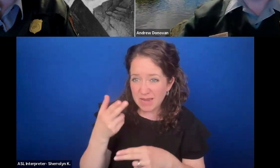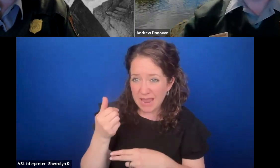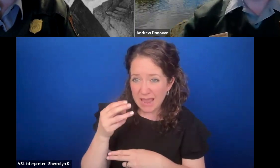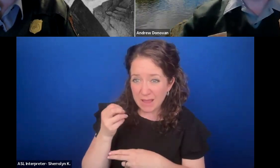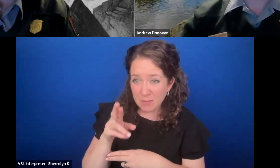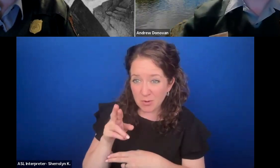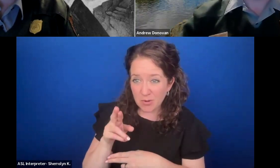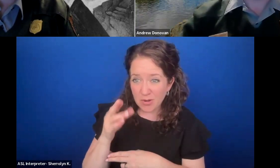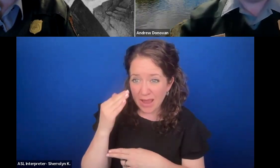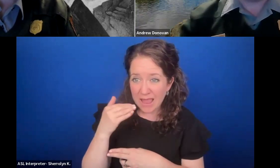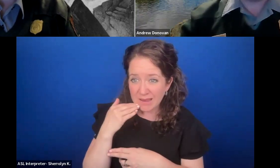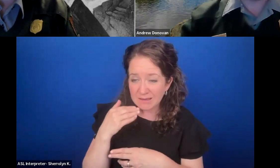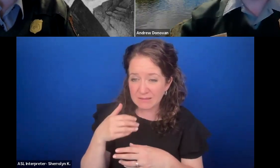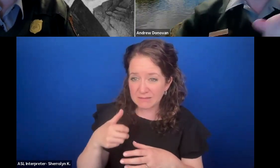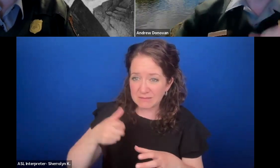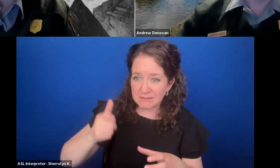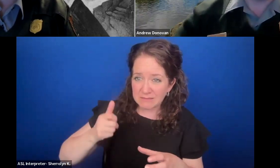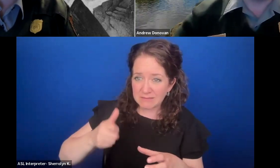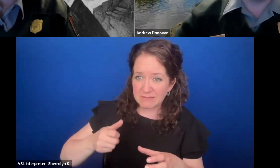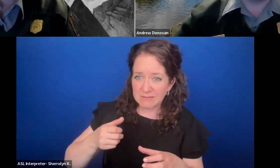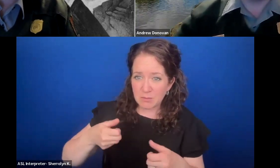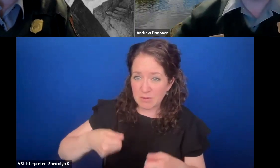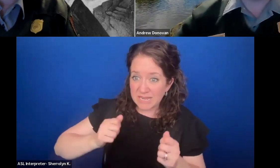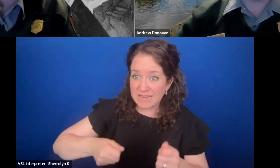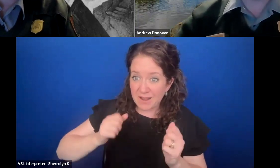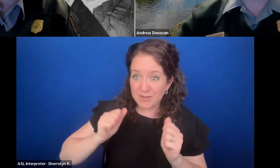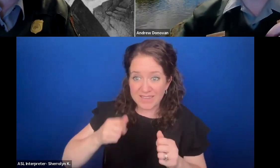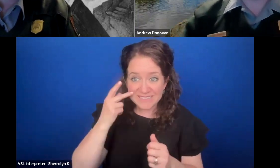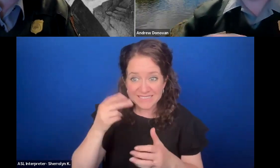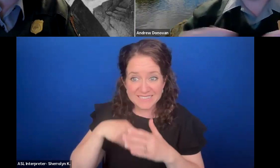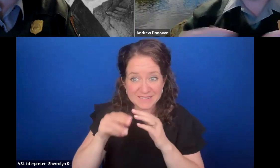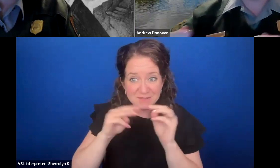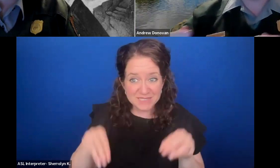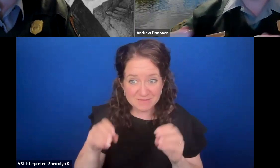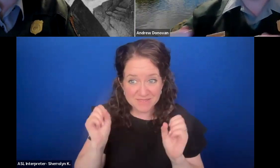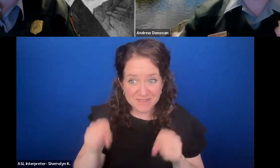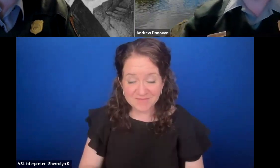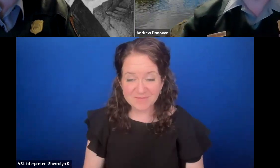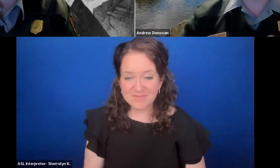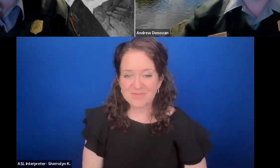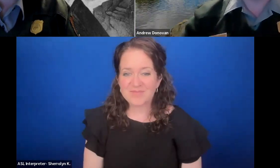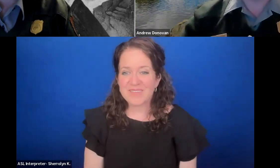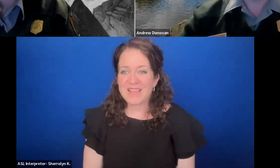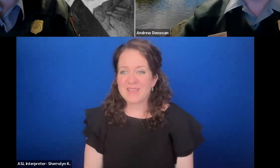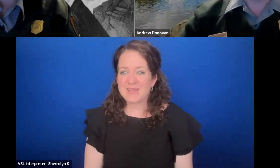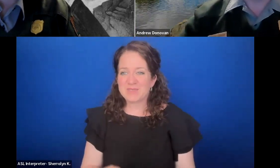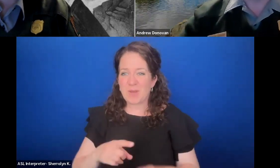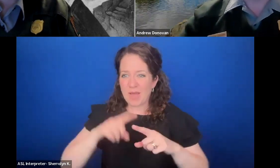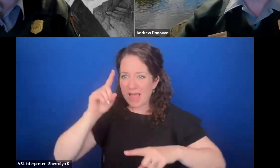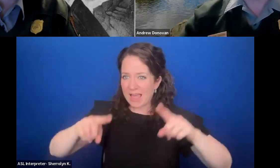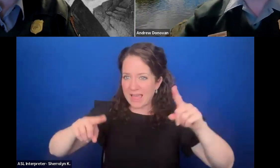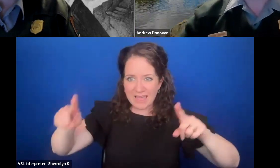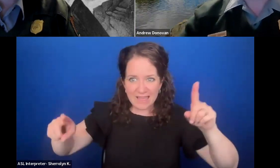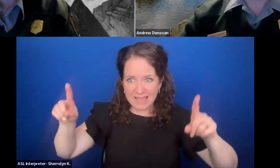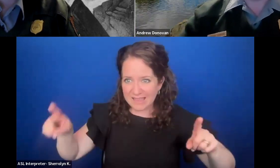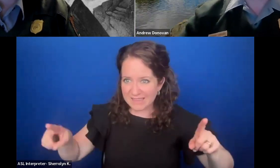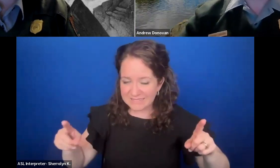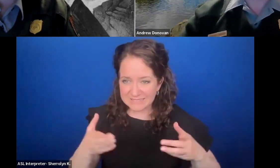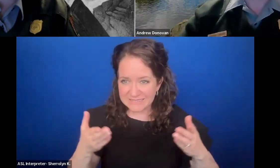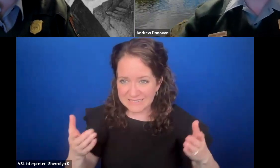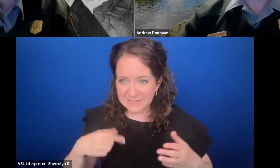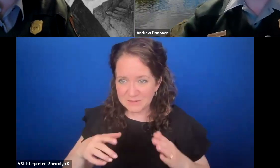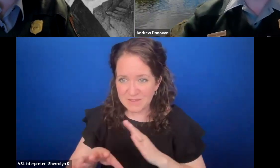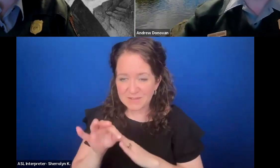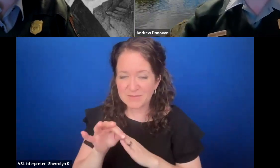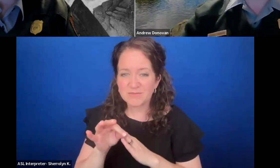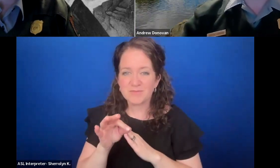dug out of the earth that you can see at the museum. So there's all sorts of scales of it. And